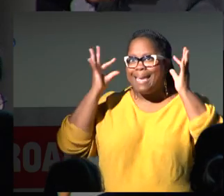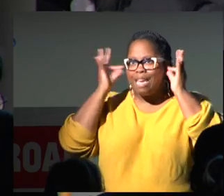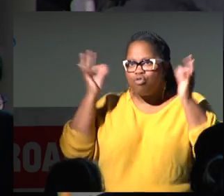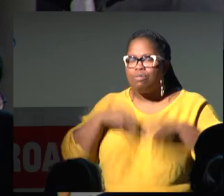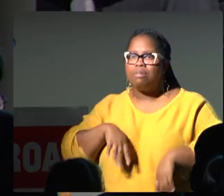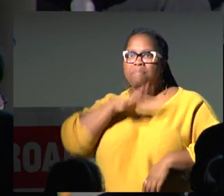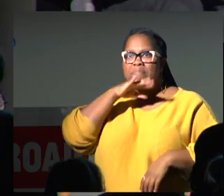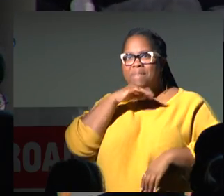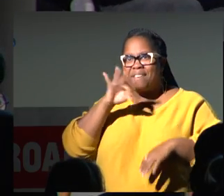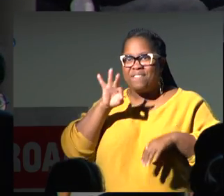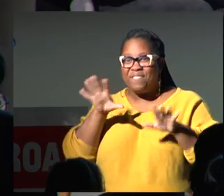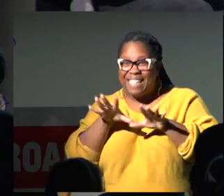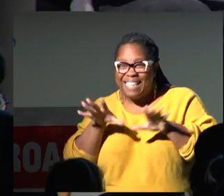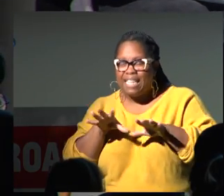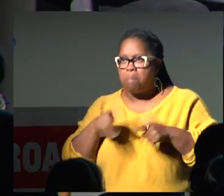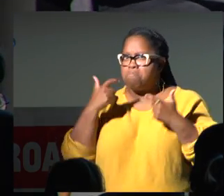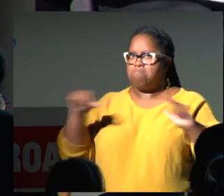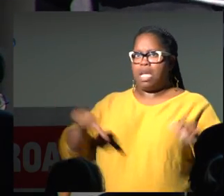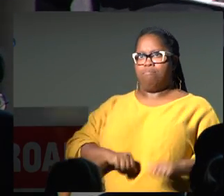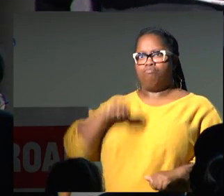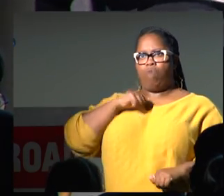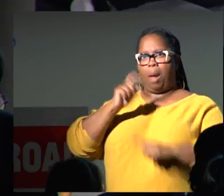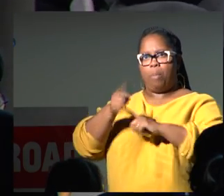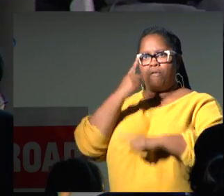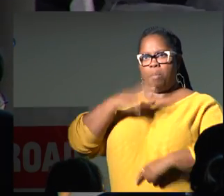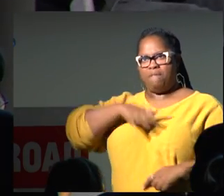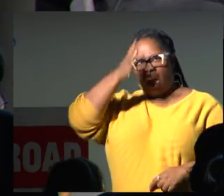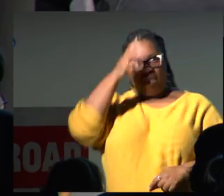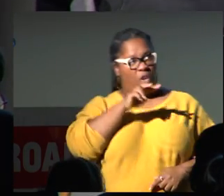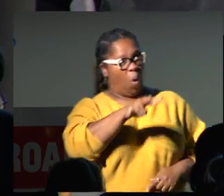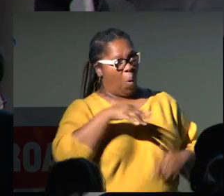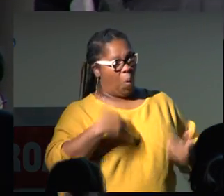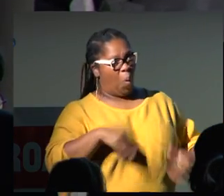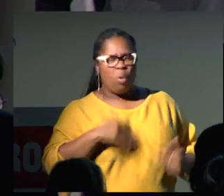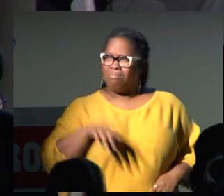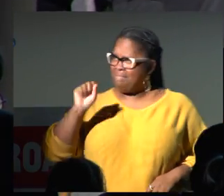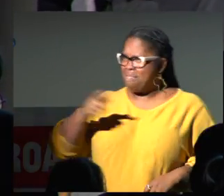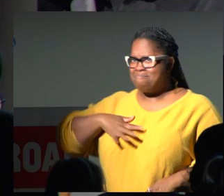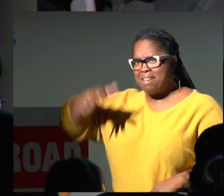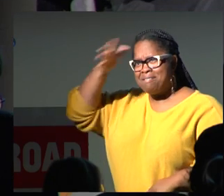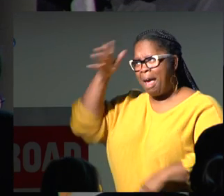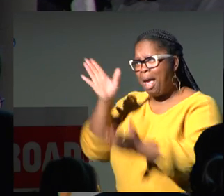moment for my father. I know. It's you like, ate this? Yeah, he with my dad.